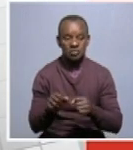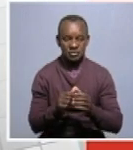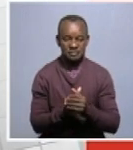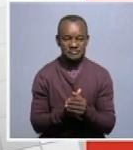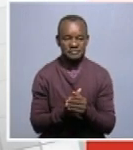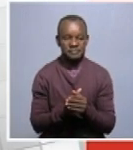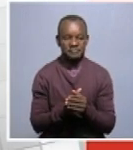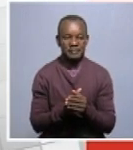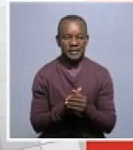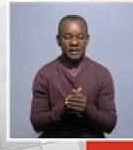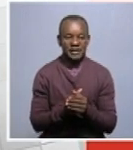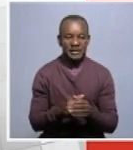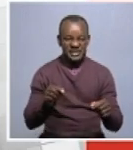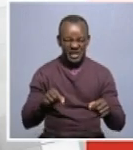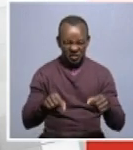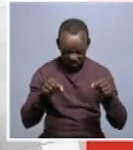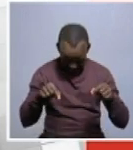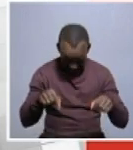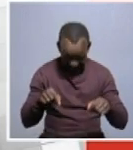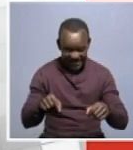including the Delta, and they have